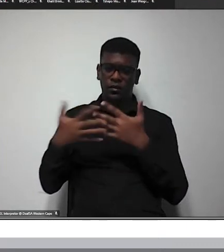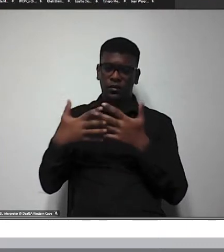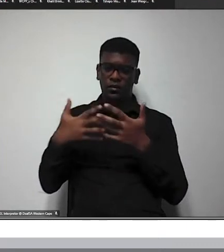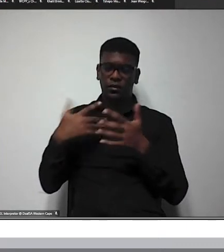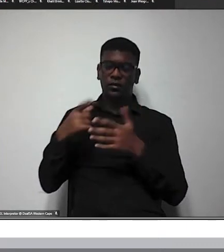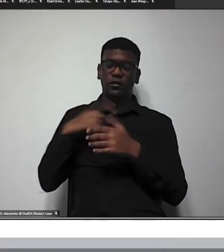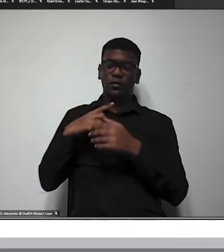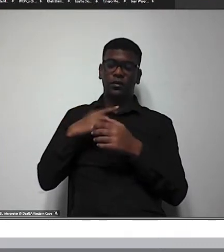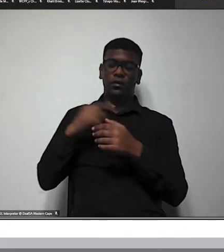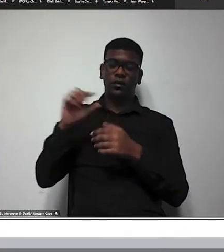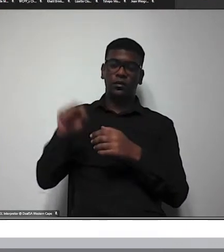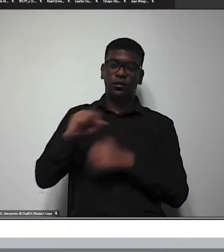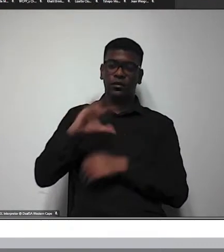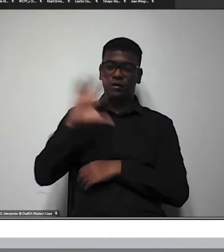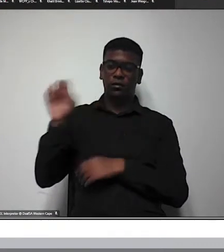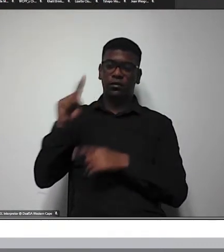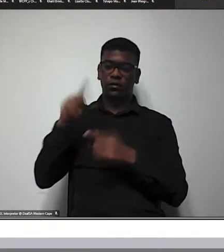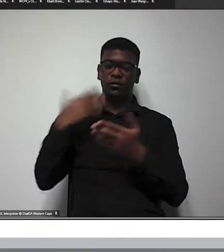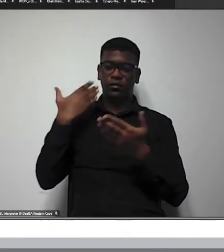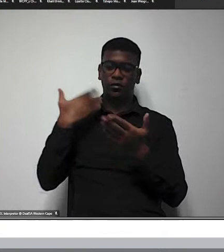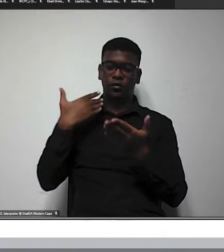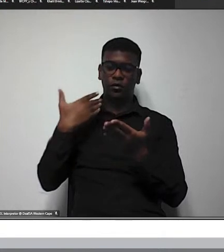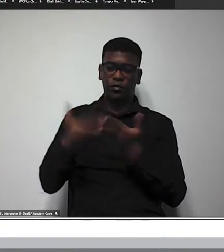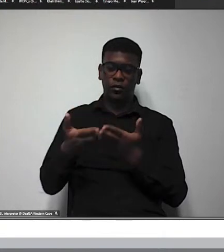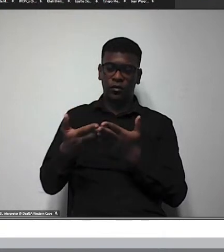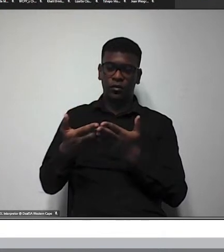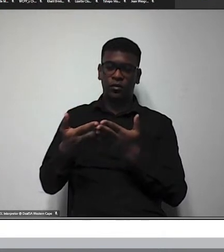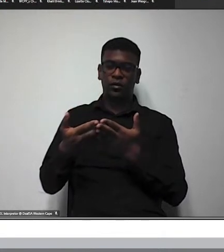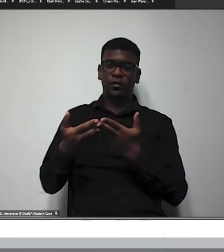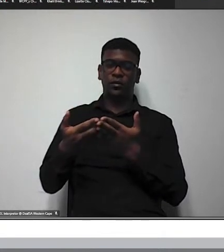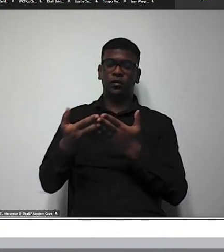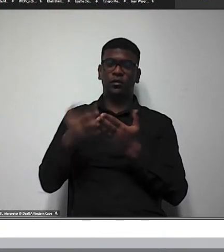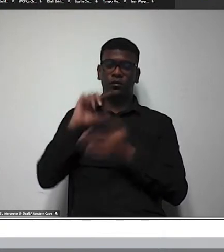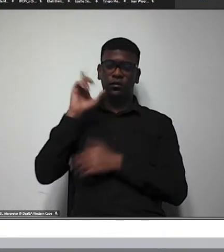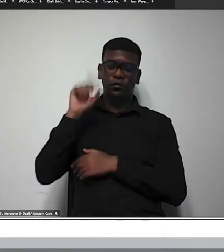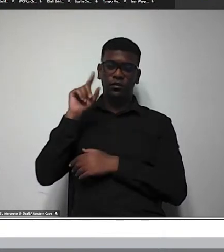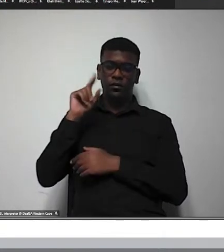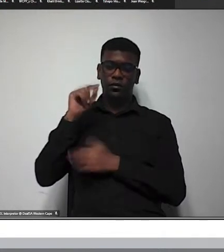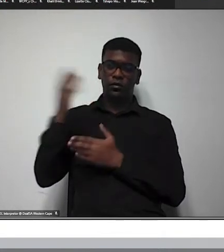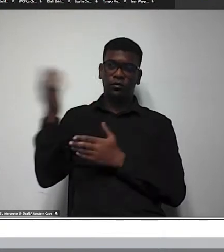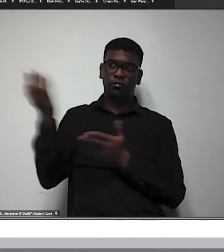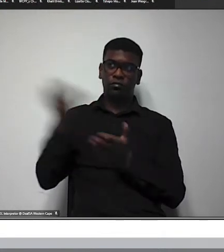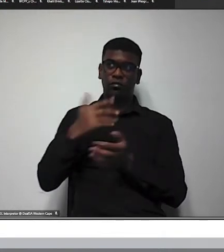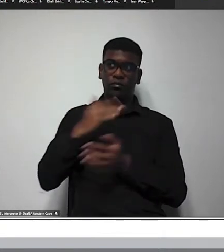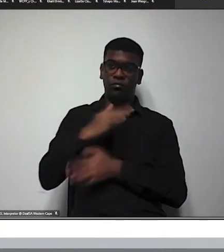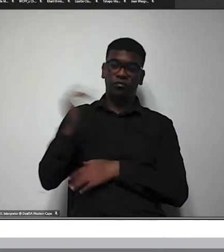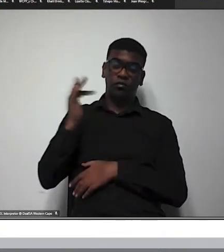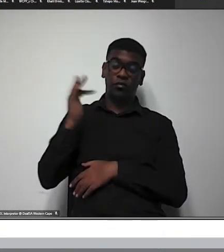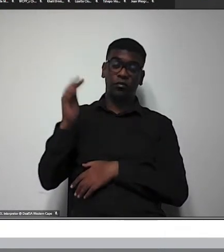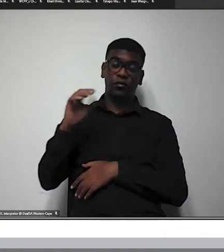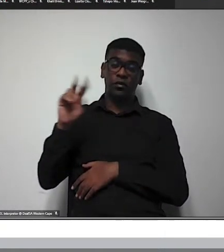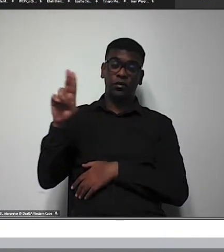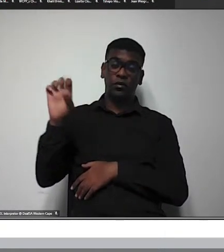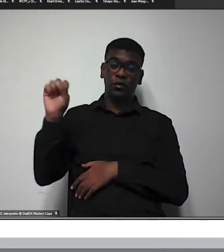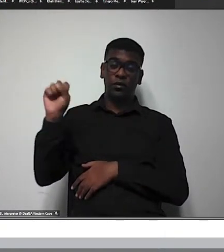actually prove beyond reasonable doubt that, you know, chicken coming actually from the US is actually, you know,